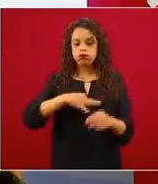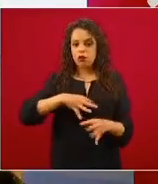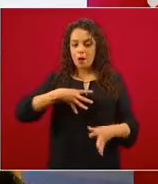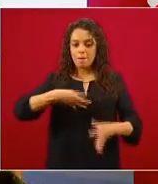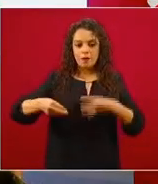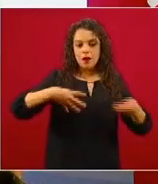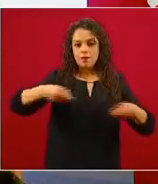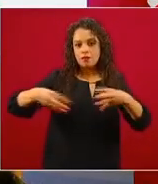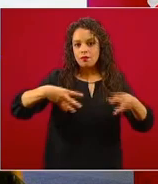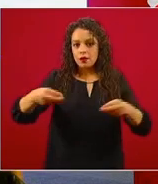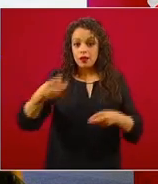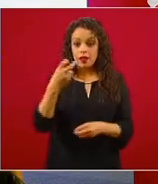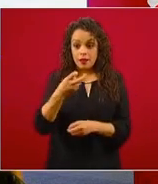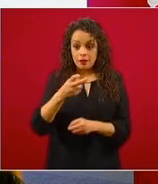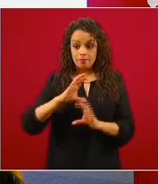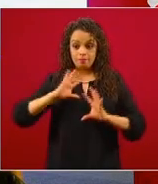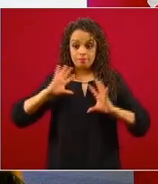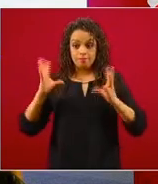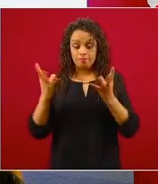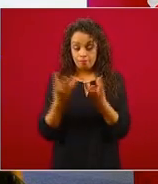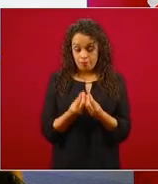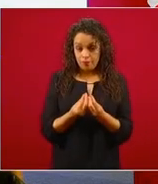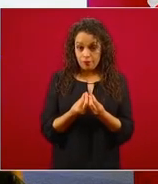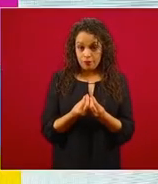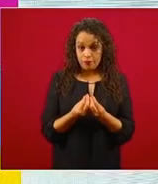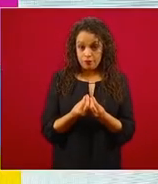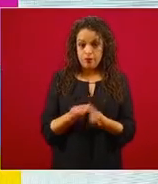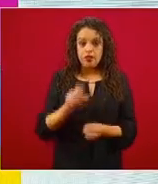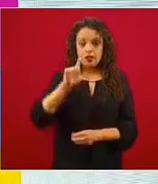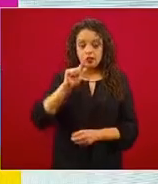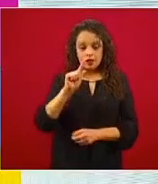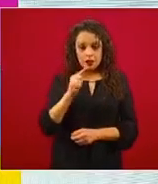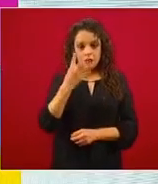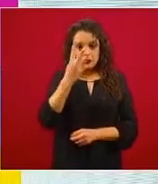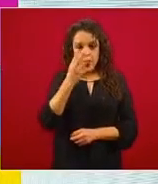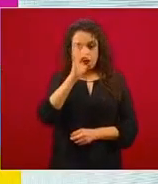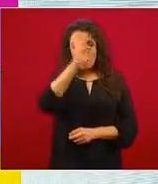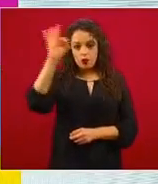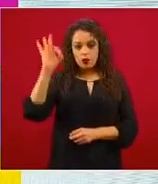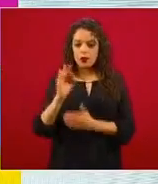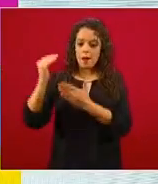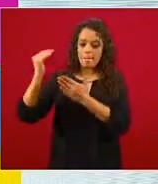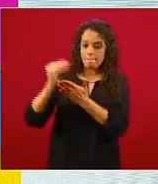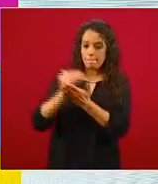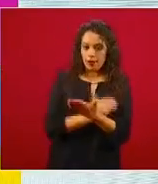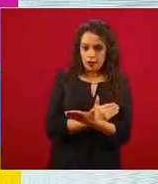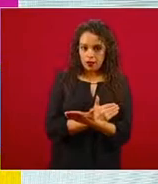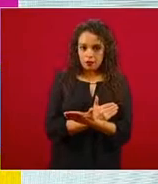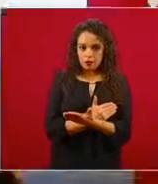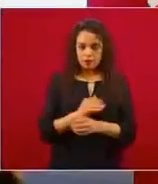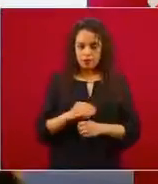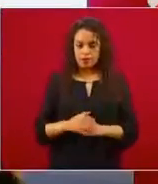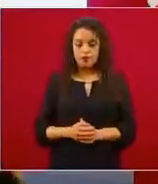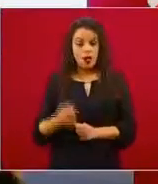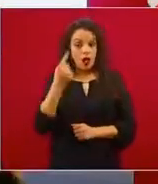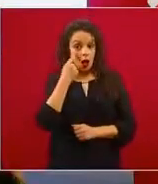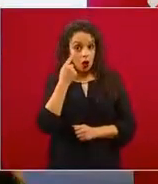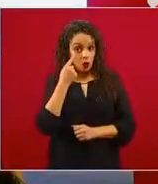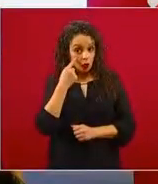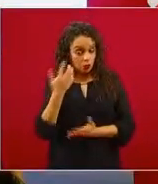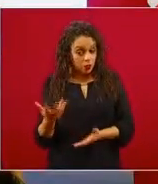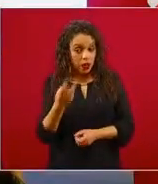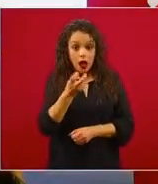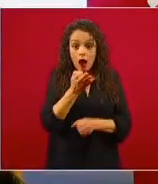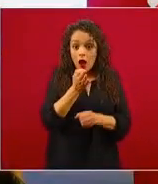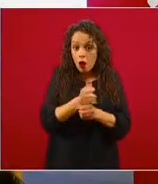we didn't apply any sort of measures. You know, so this means